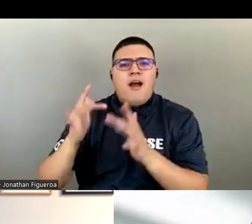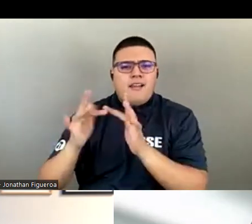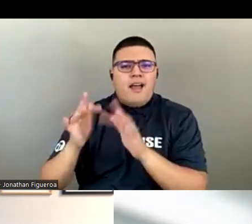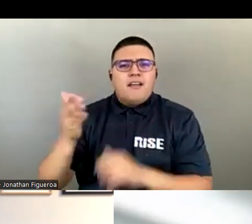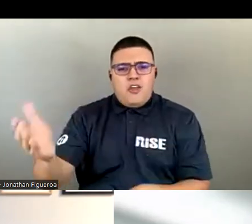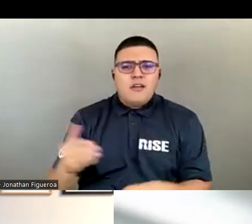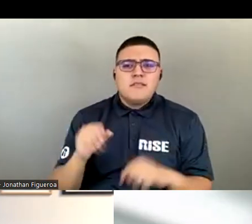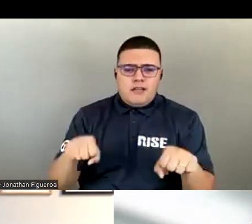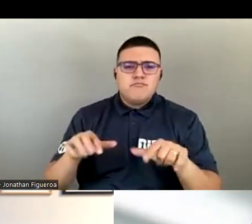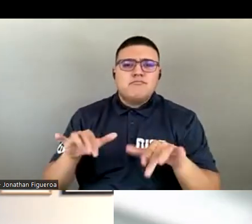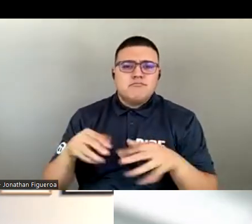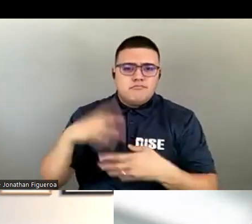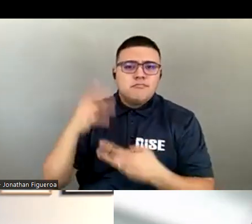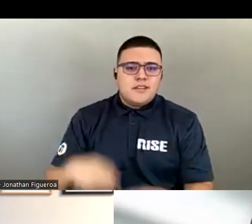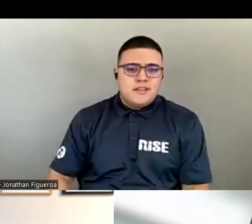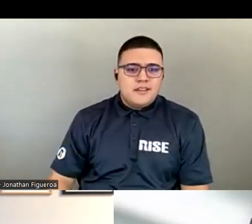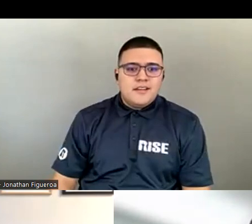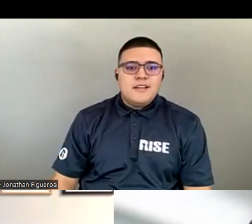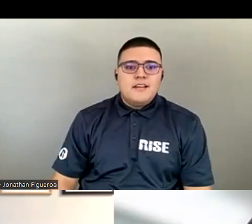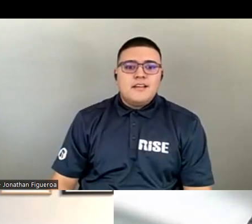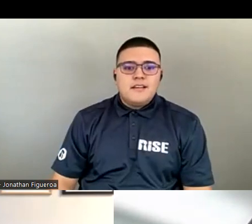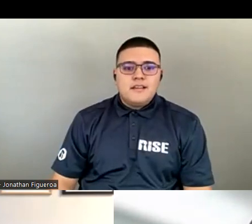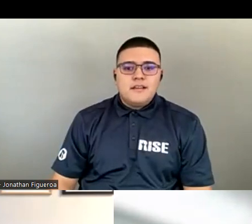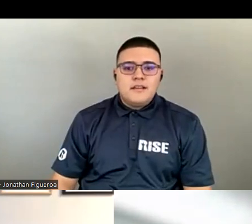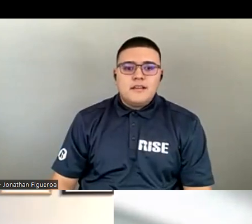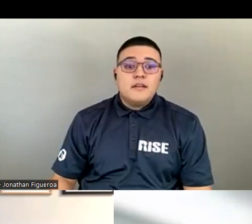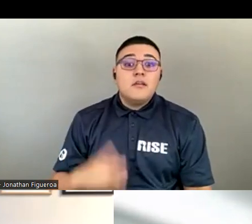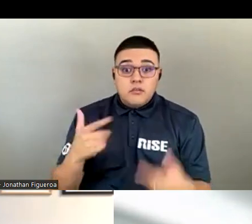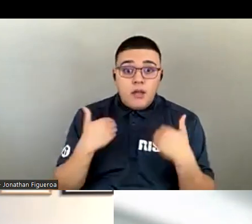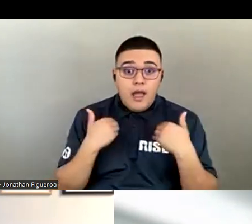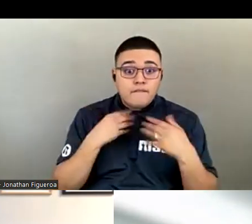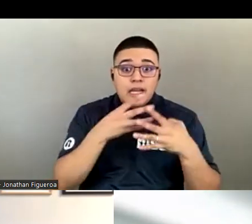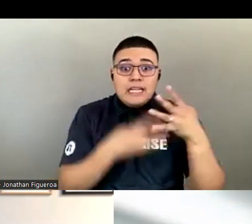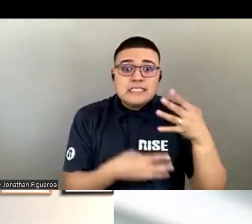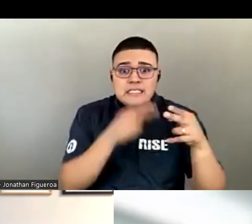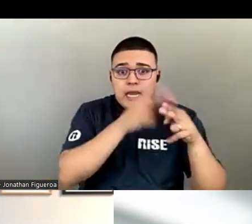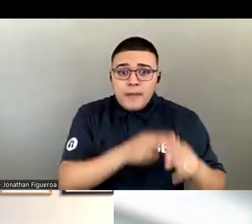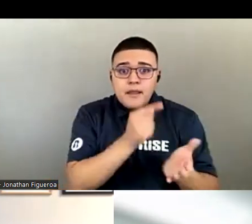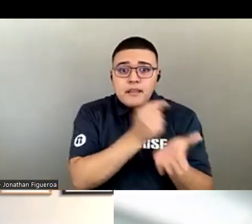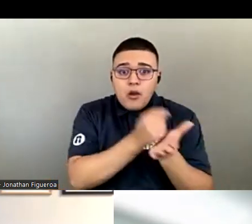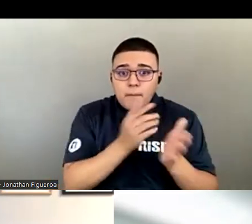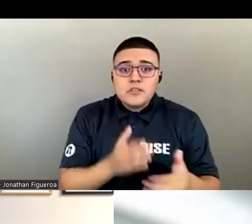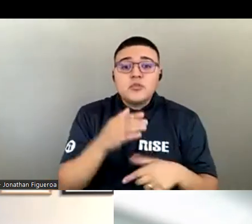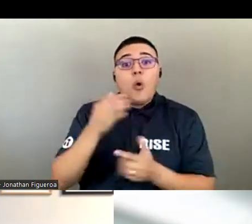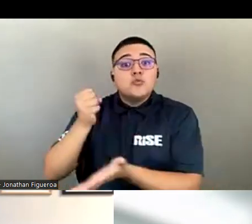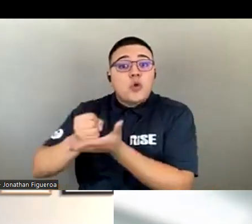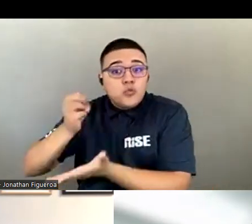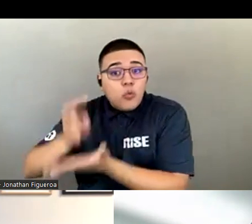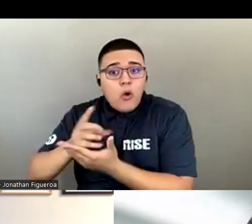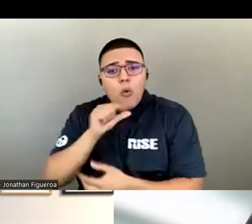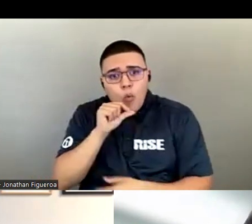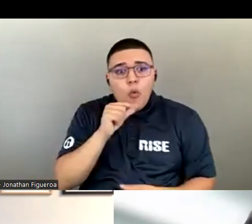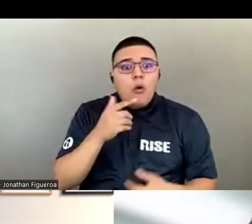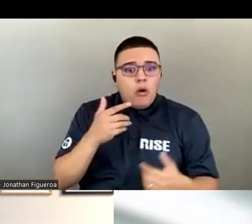that. That's good. Do you have a list of therapists and social workers in Riverside County who are both gender affirming and